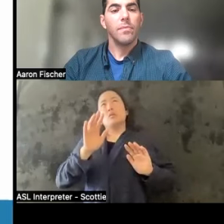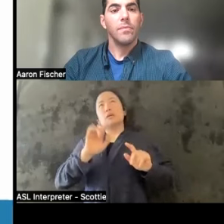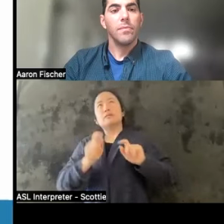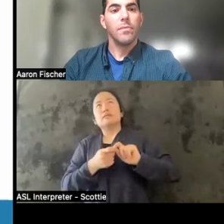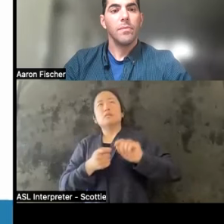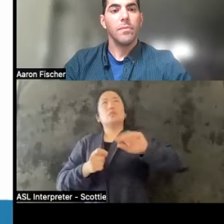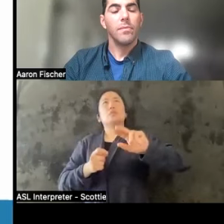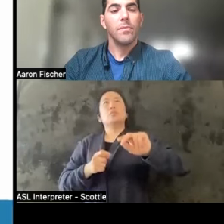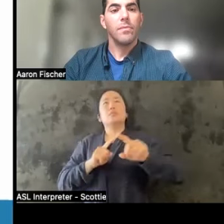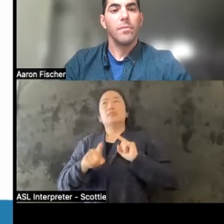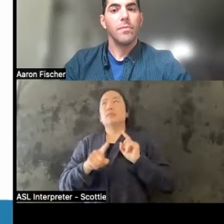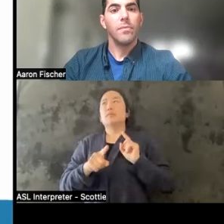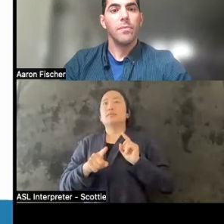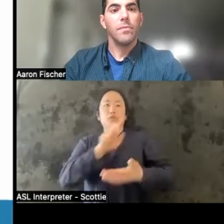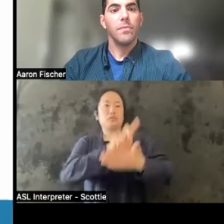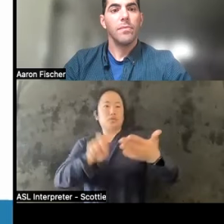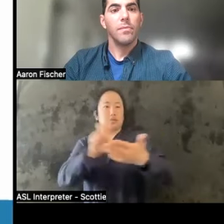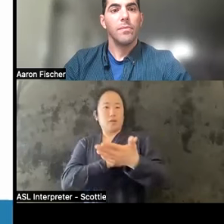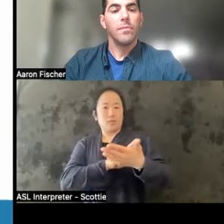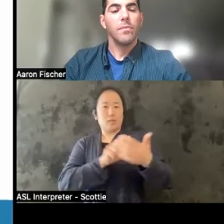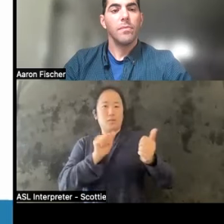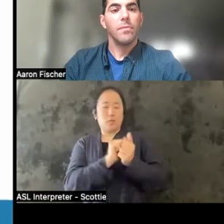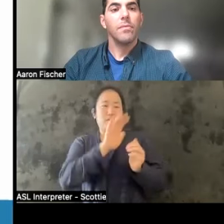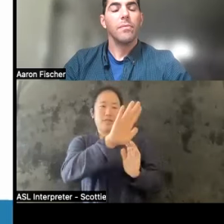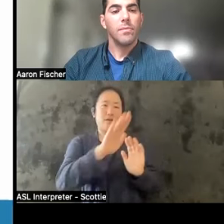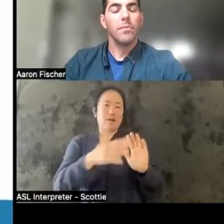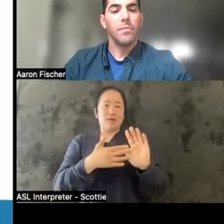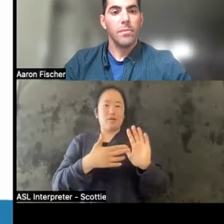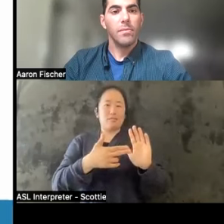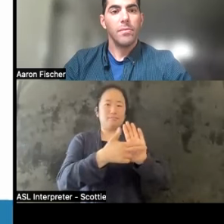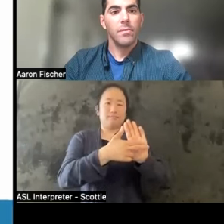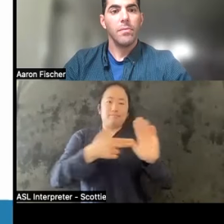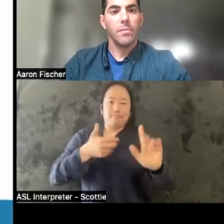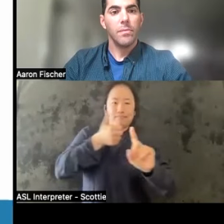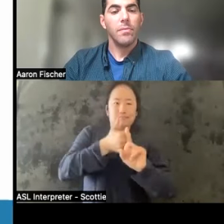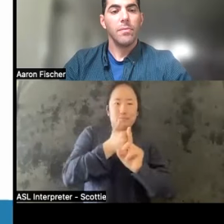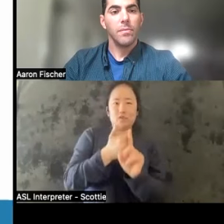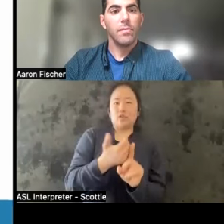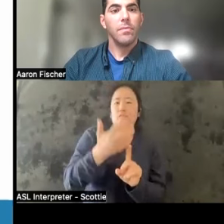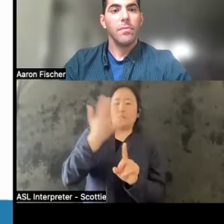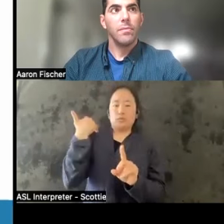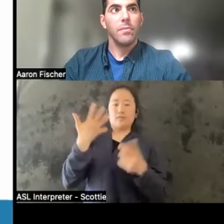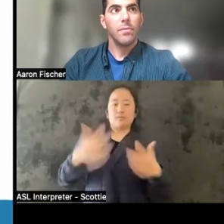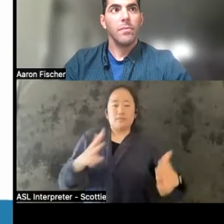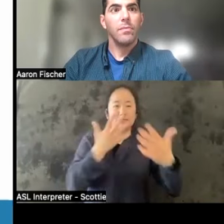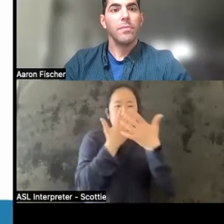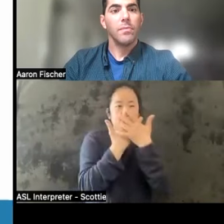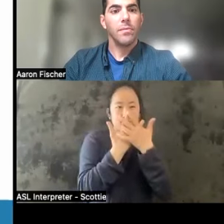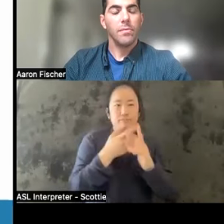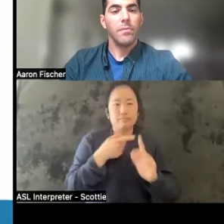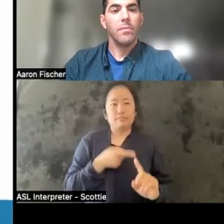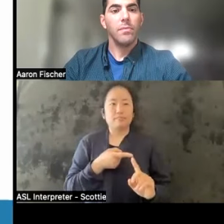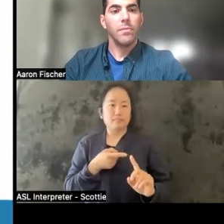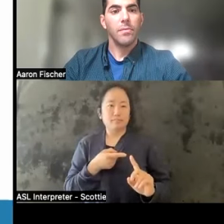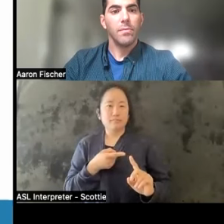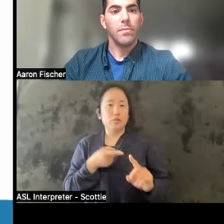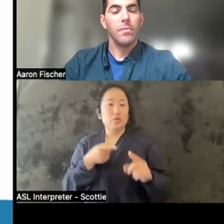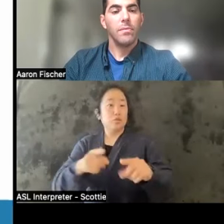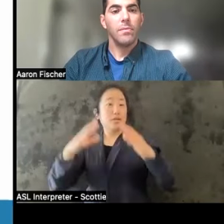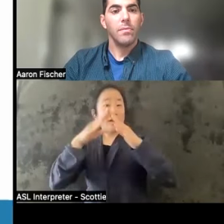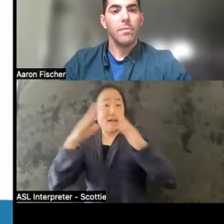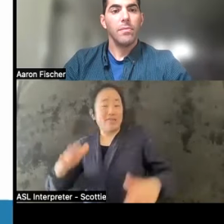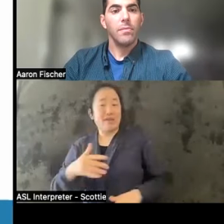their status as a previously incarcerated person in the employment or housing situation, if they're being denied an opportunity